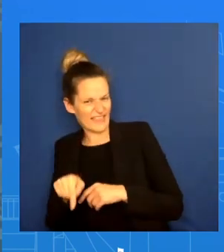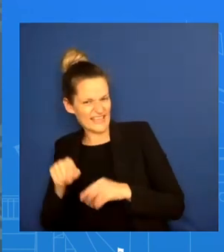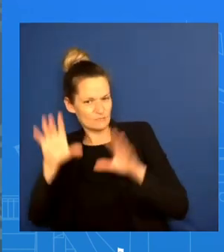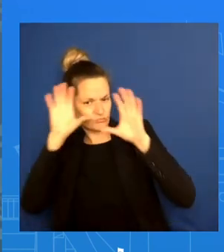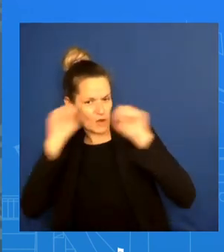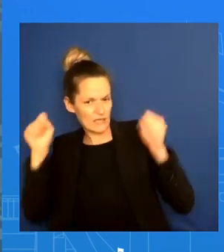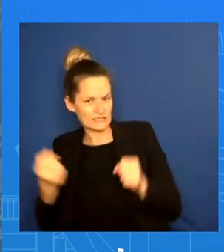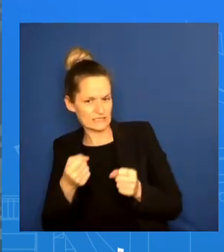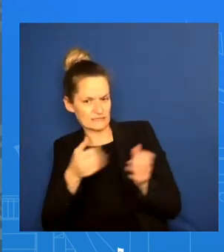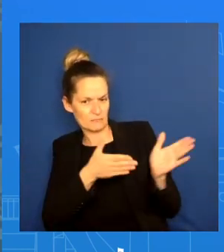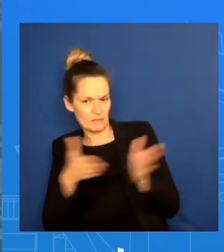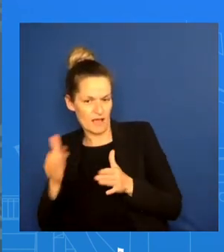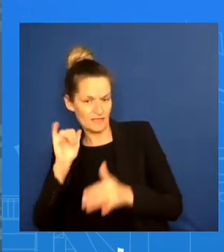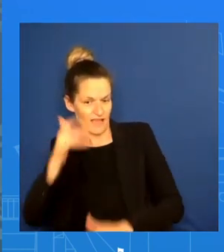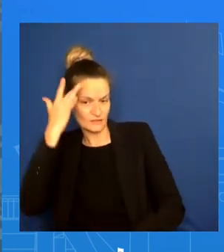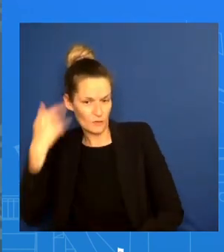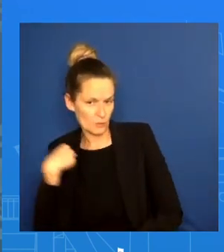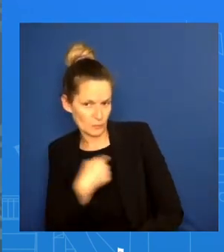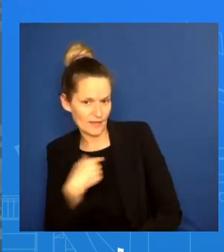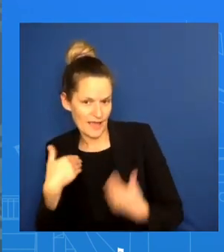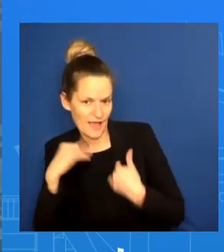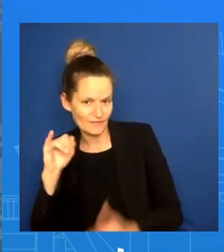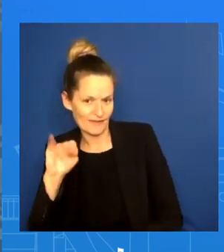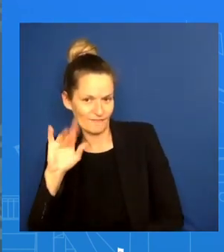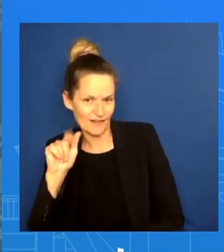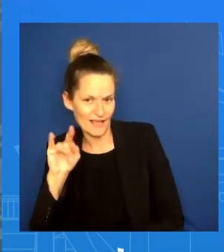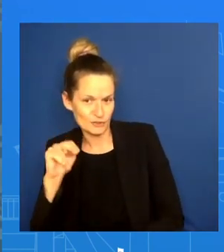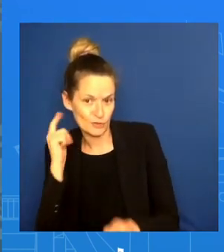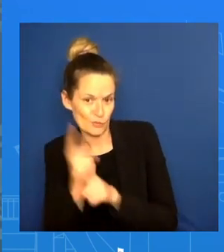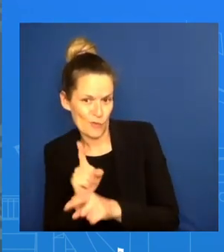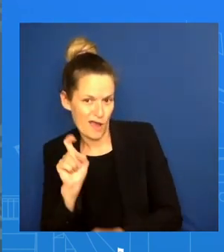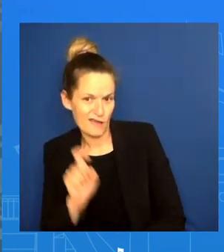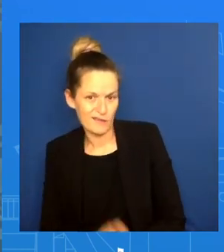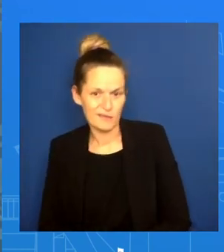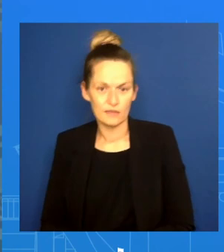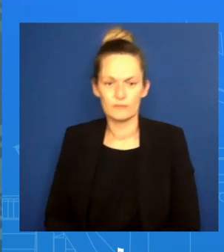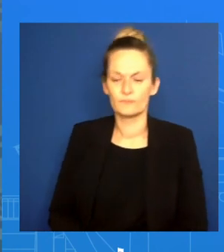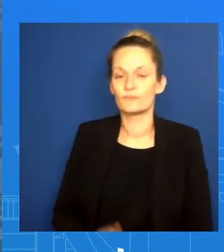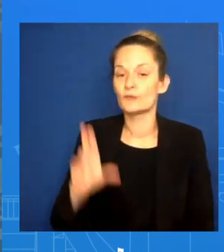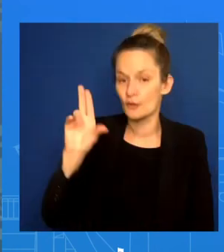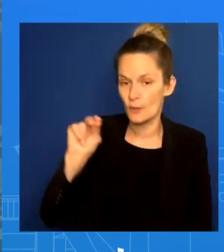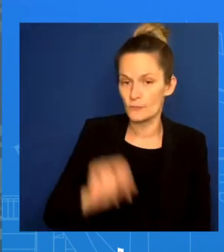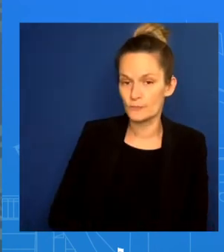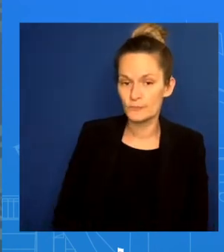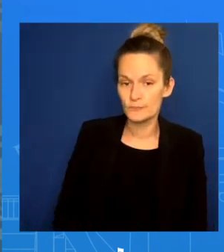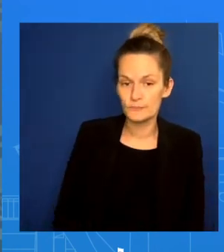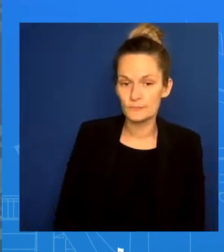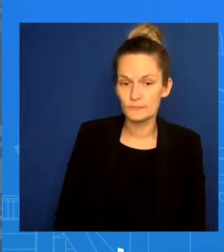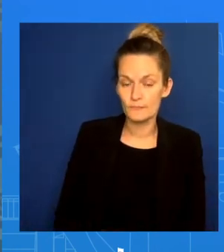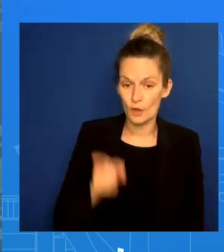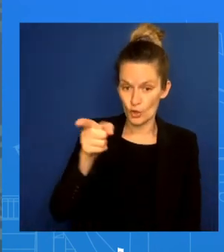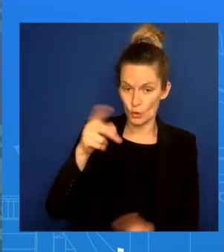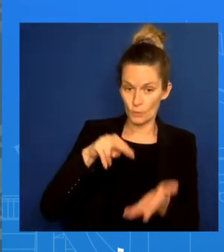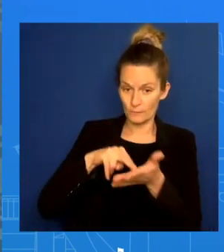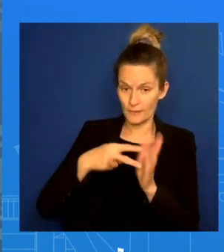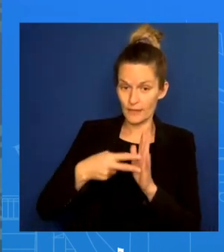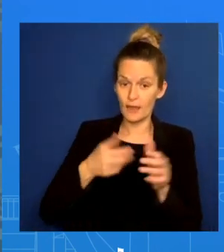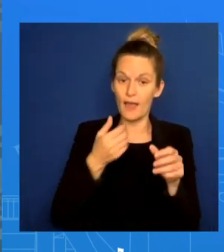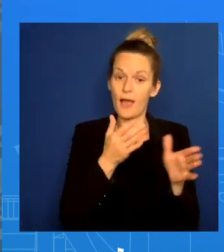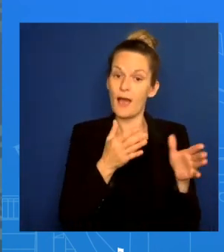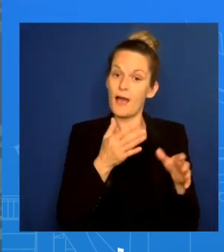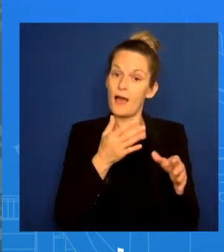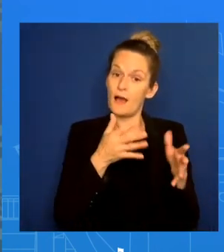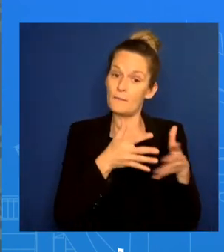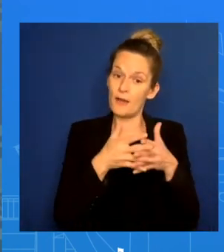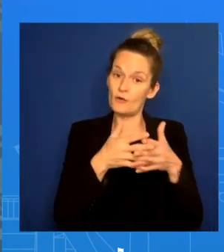It was this president's plan. If we talk about the American Rescue Plan, look, Peter, when the president walked into this